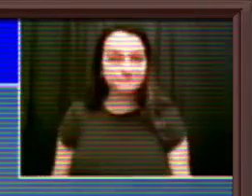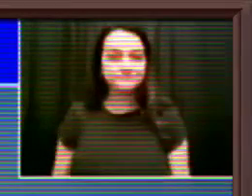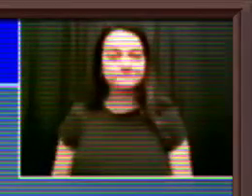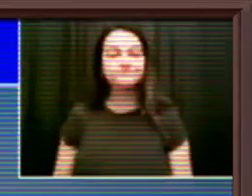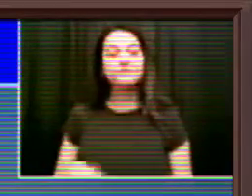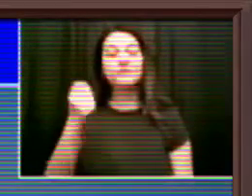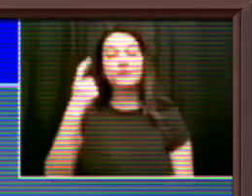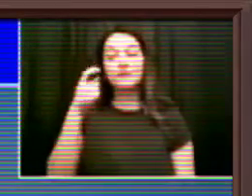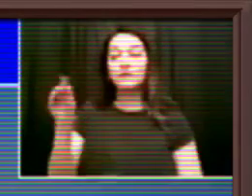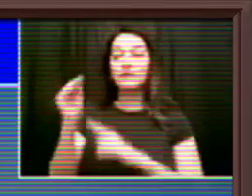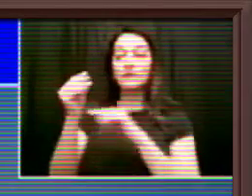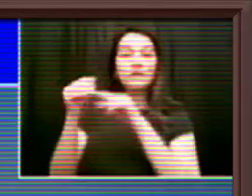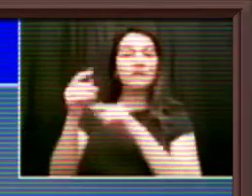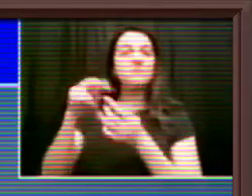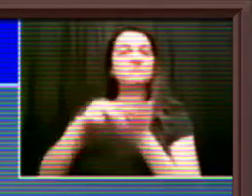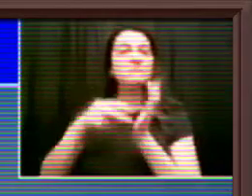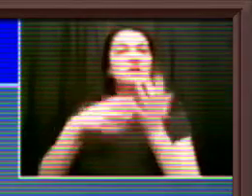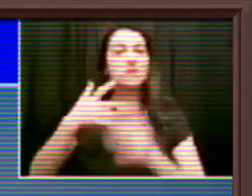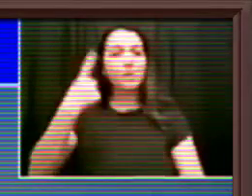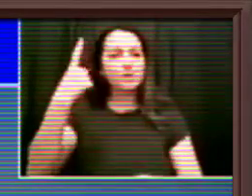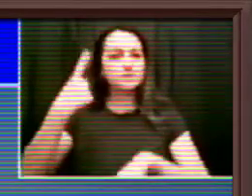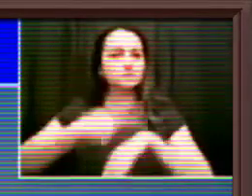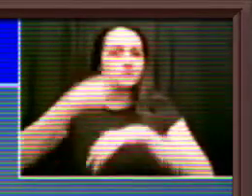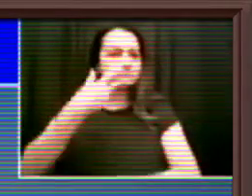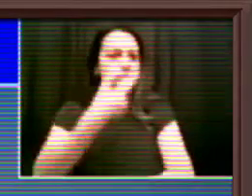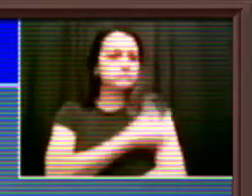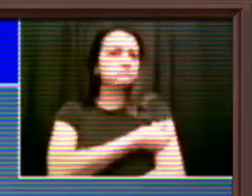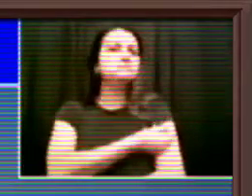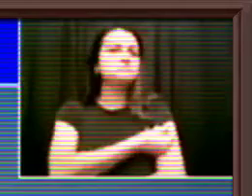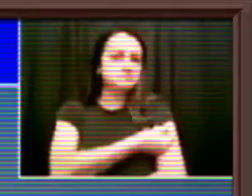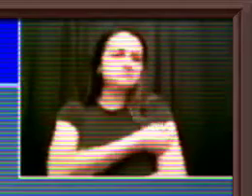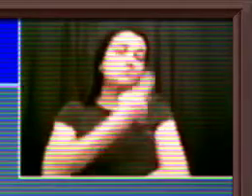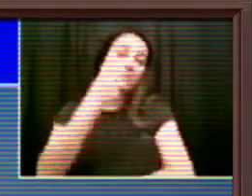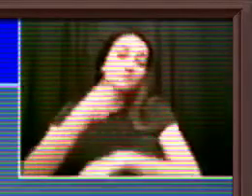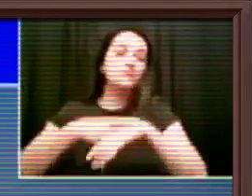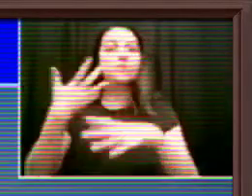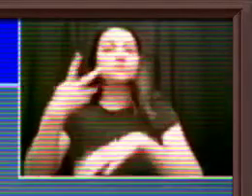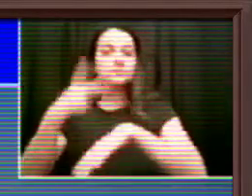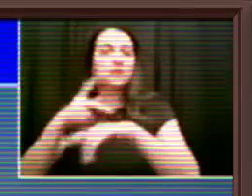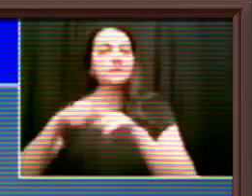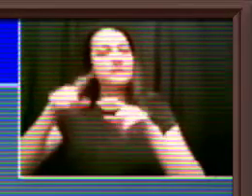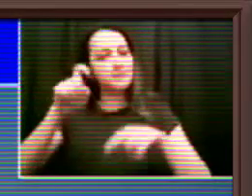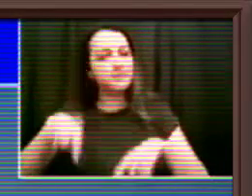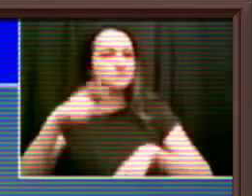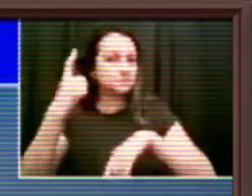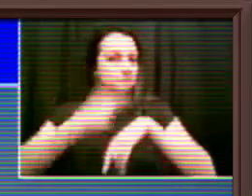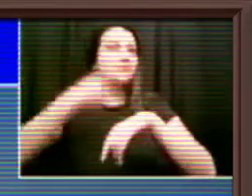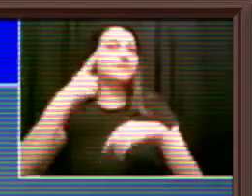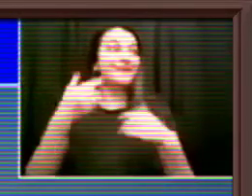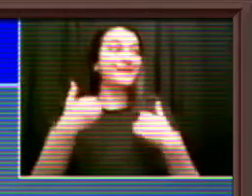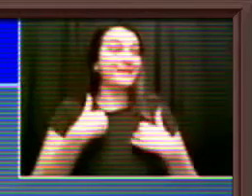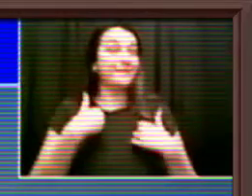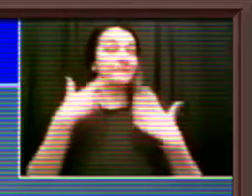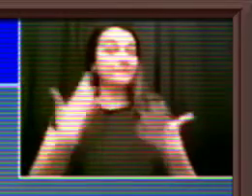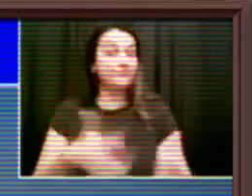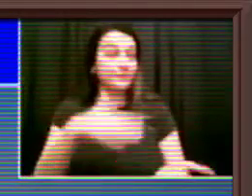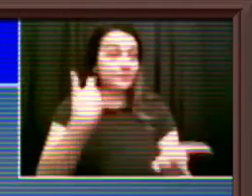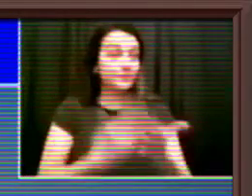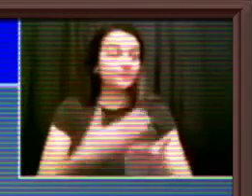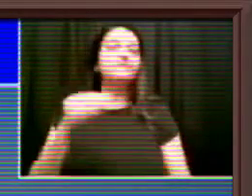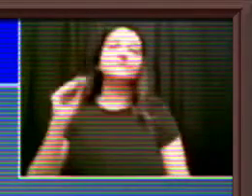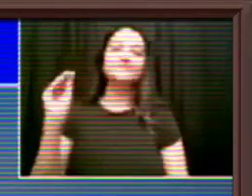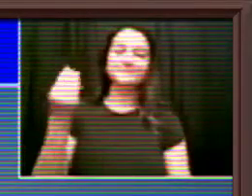so conditioned by these media sites like CNN and Fox News that they're already combative.